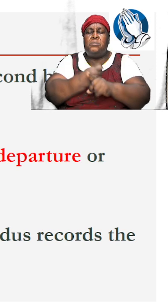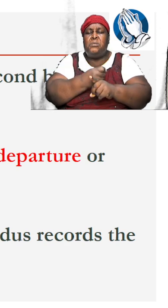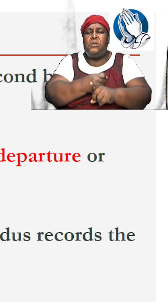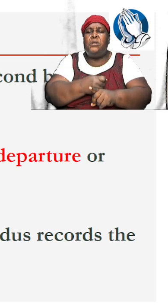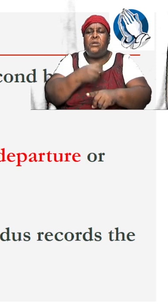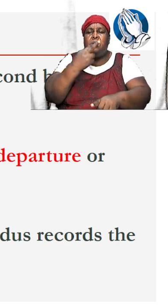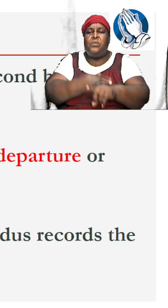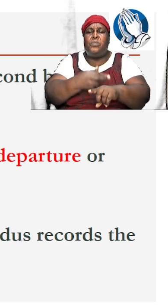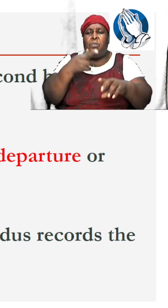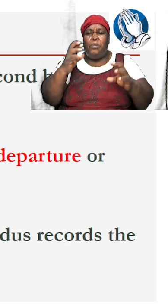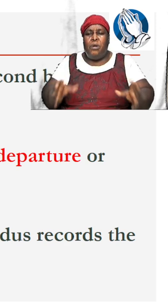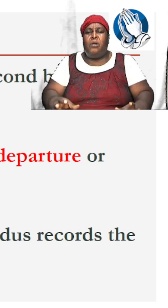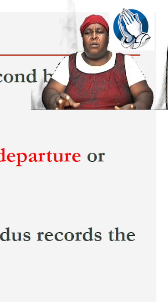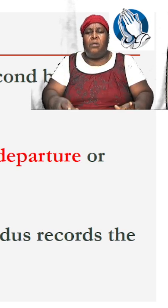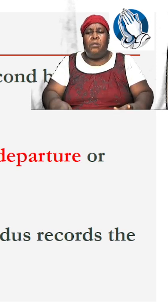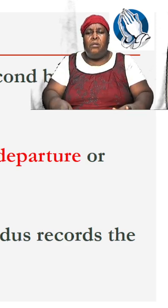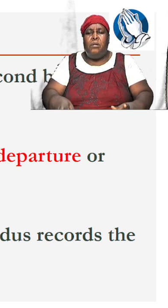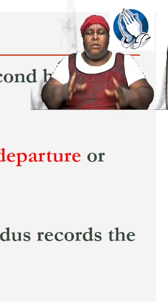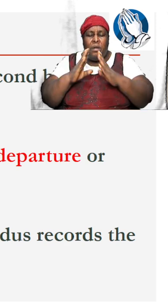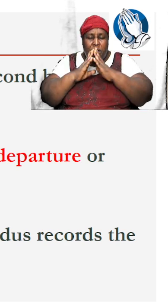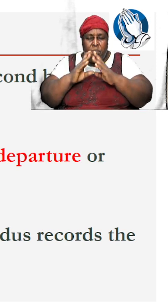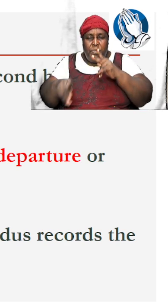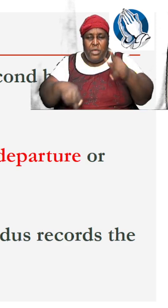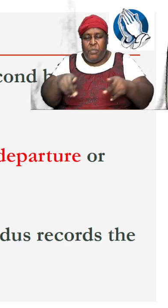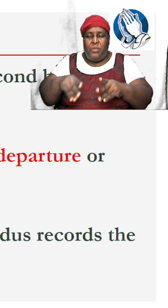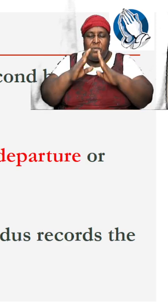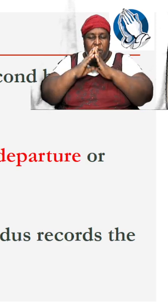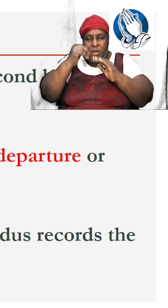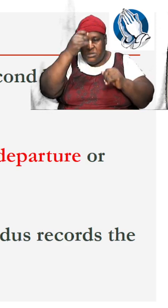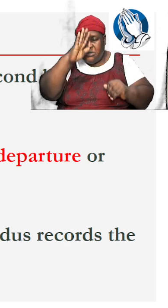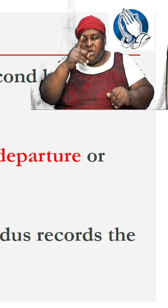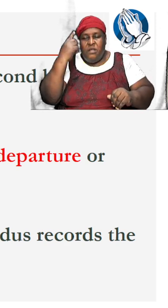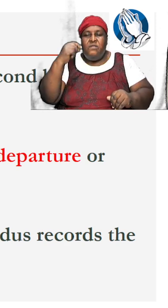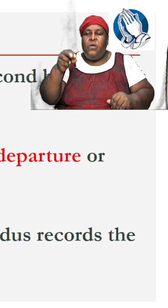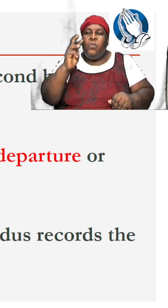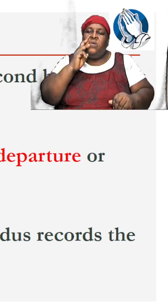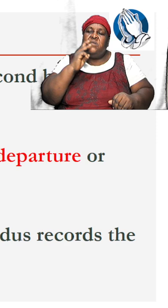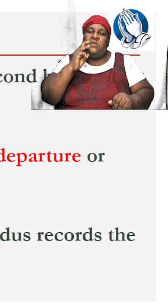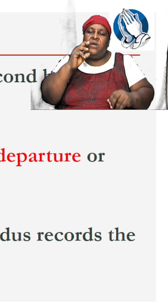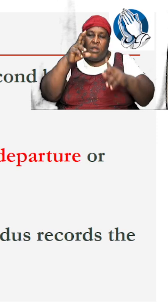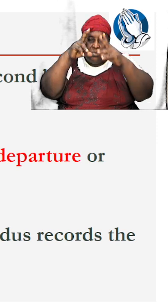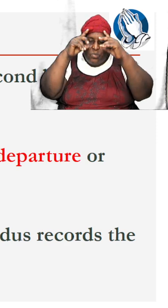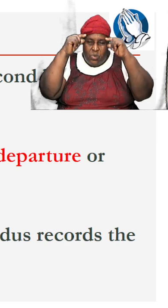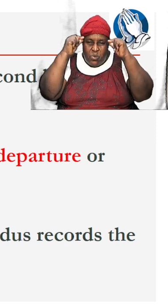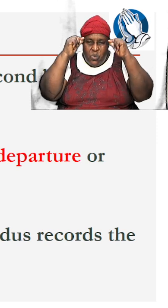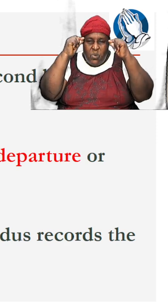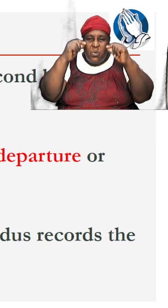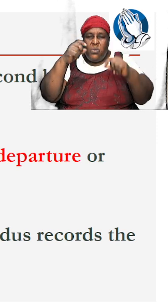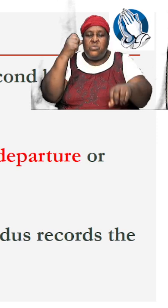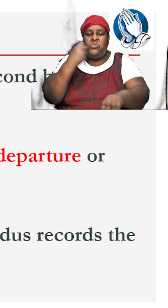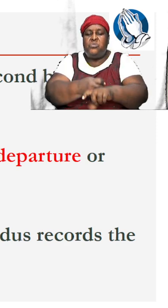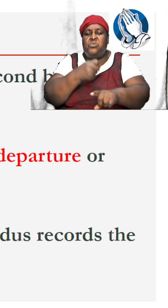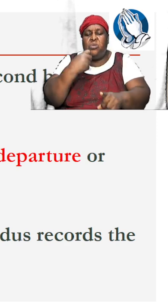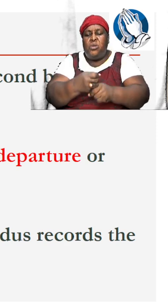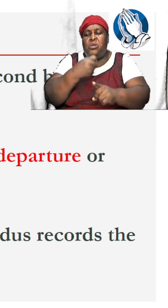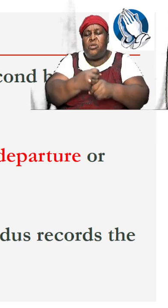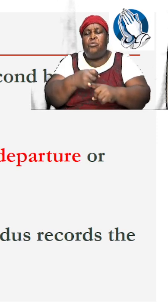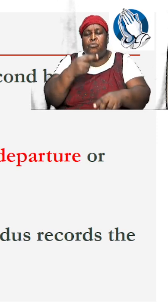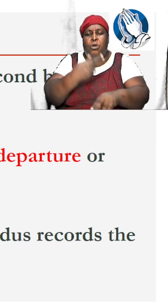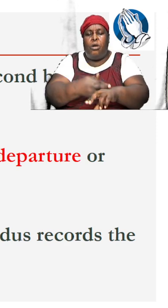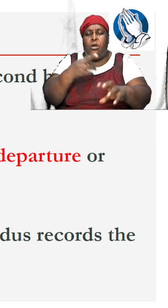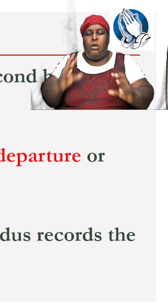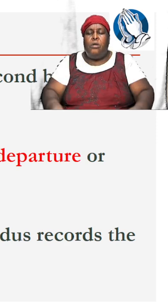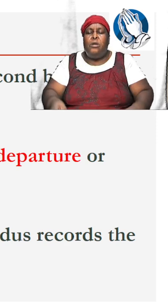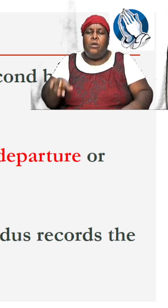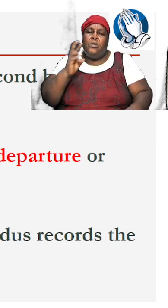were asking God for water, and Moses, strike the rock. Amen. And water came. Praise God. And we also